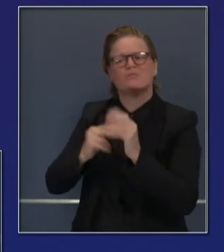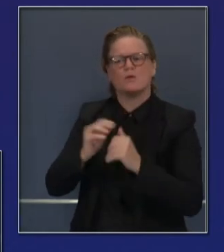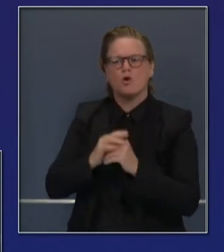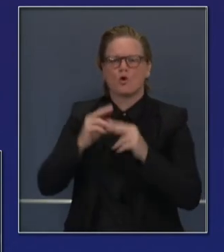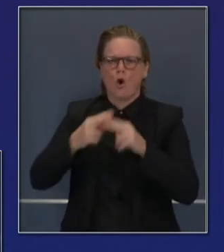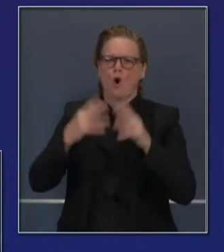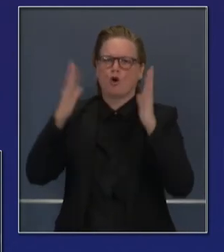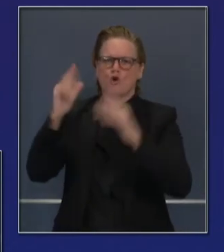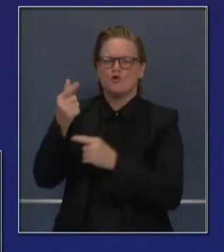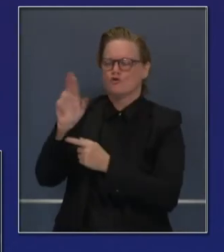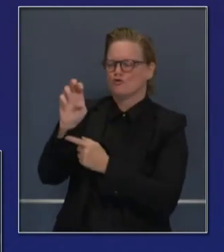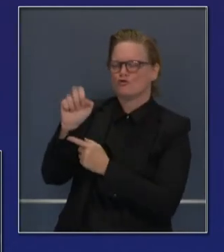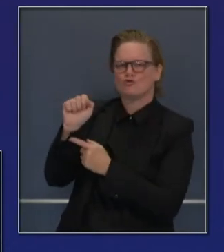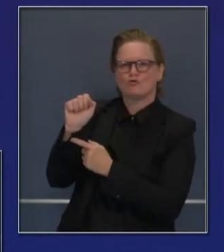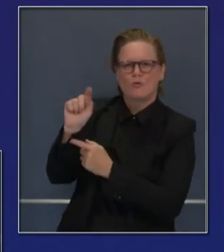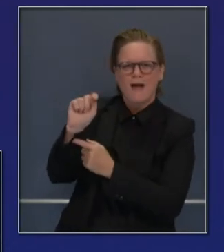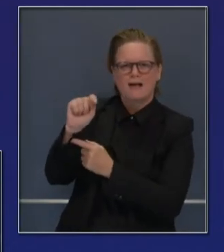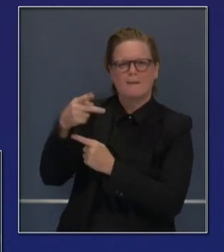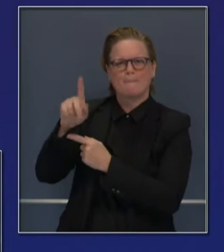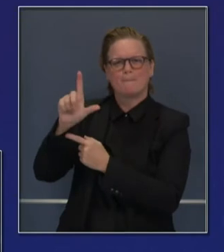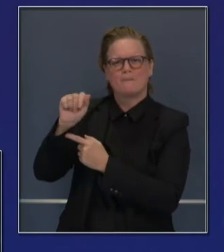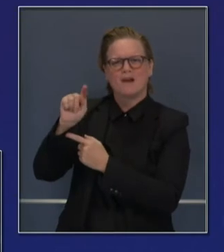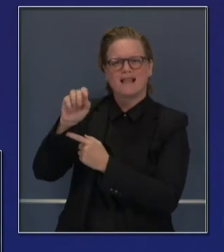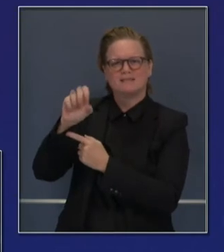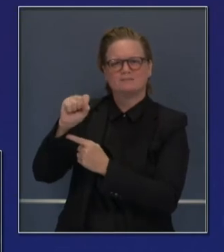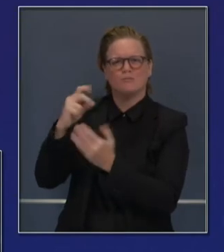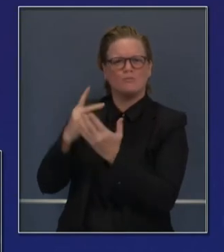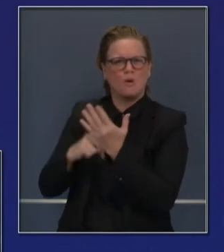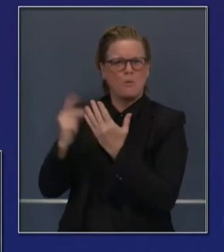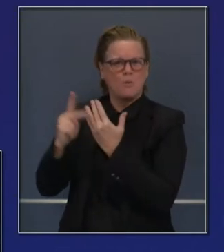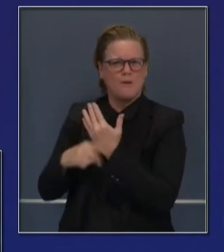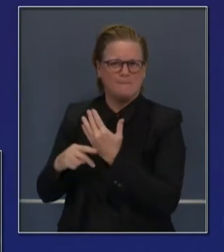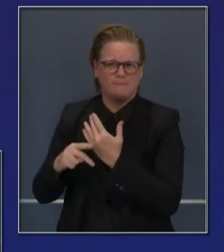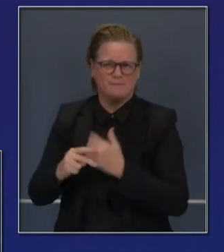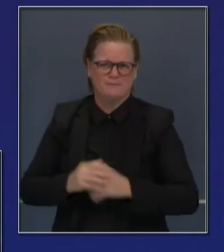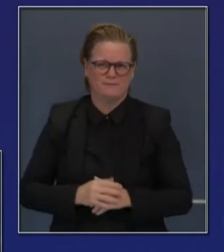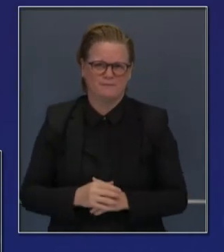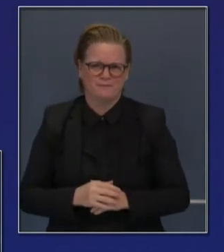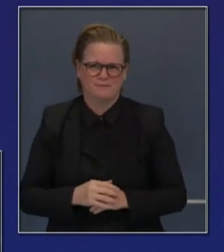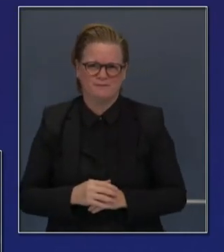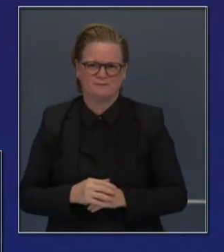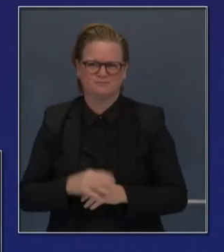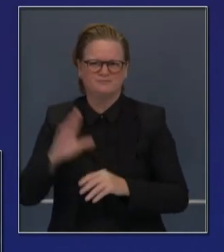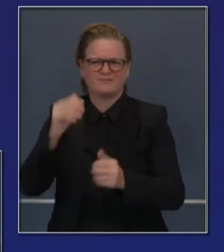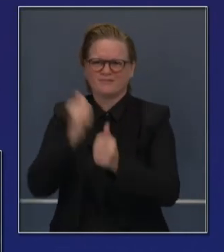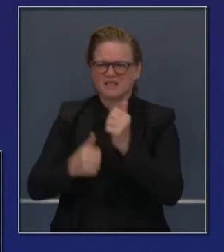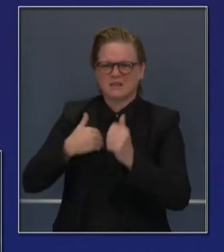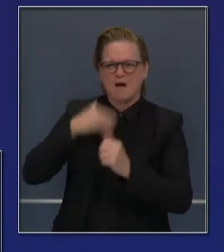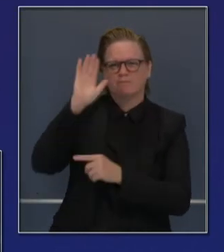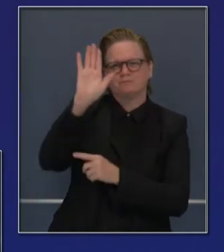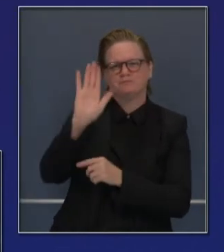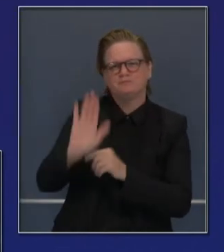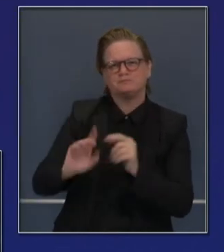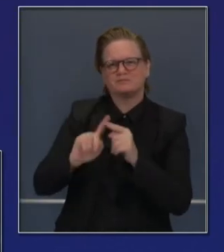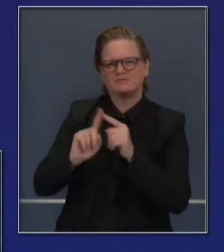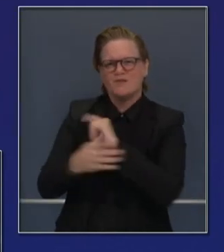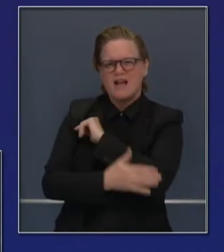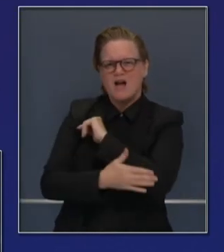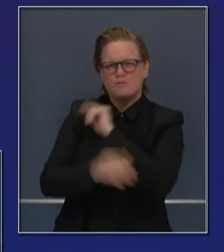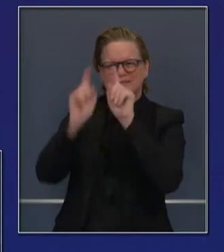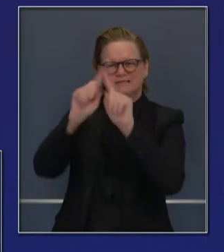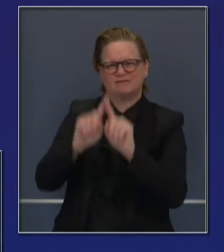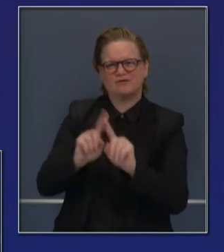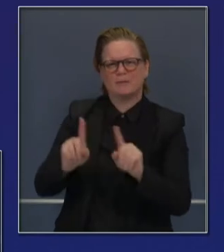perfect. I recognize that there implementation challenges. Each county does it differently. Each county